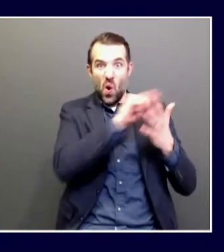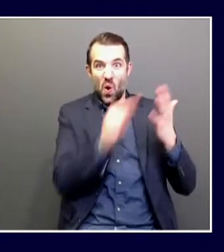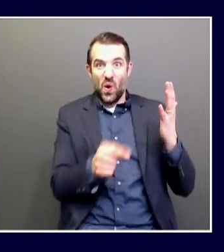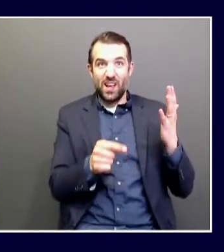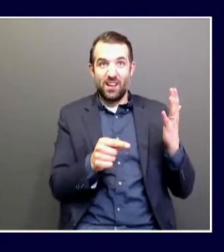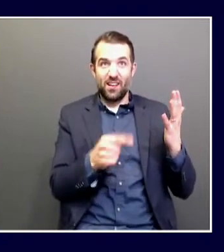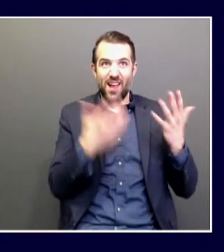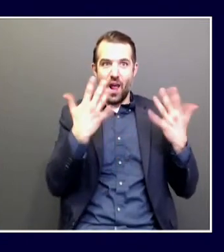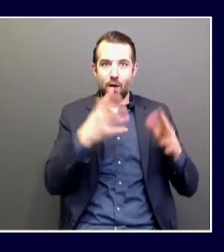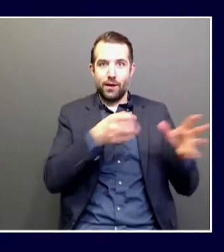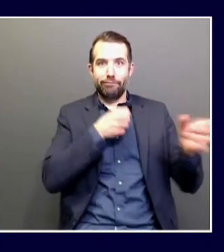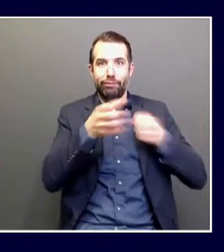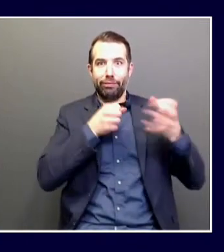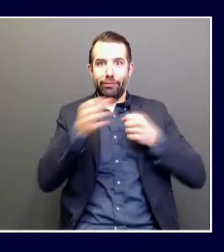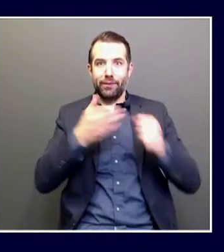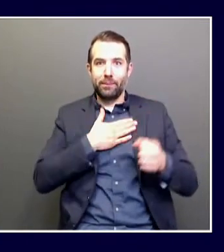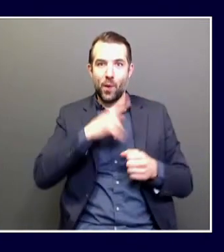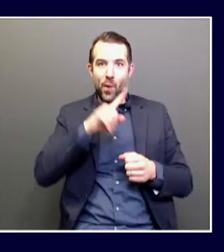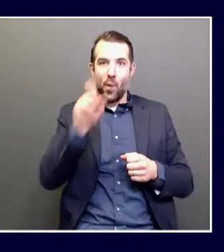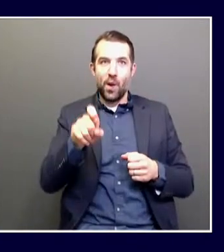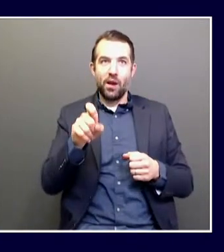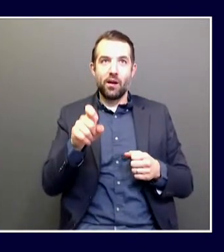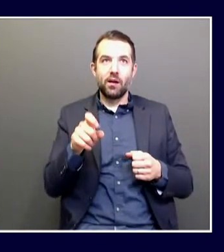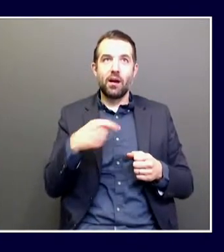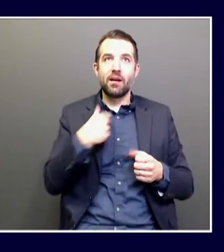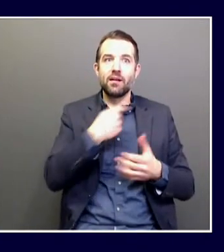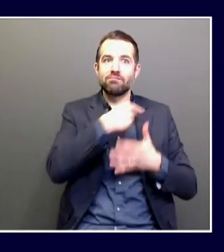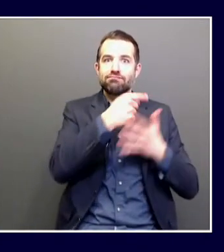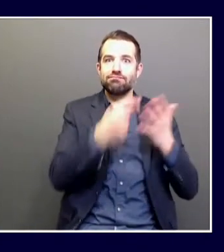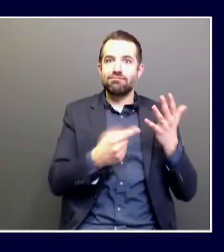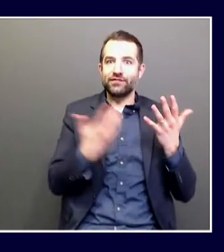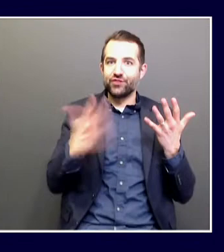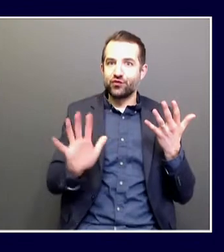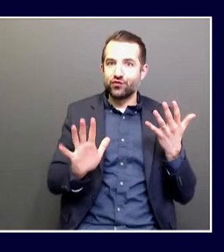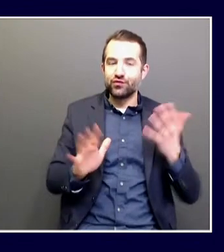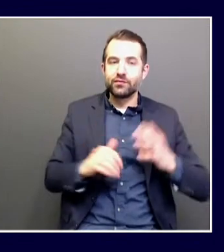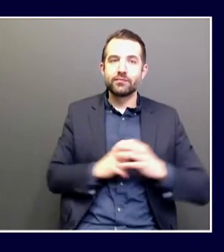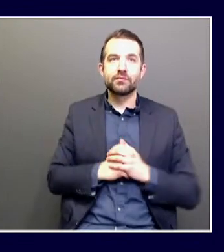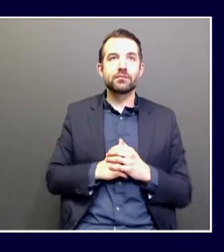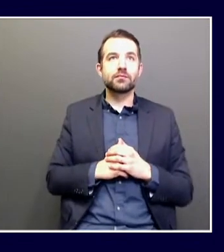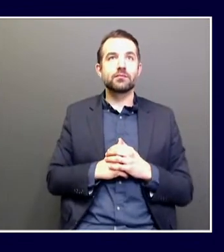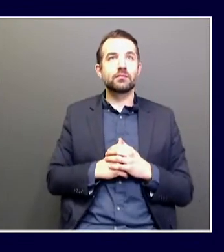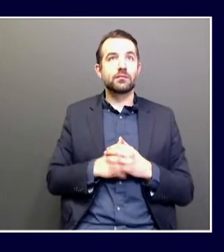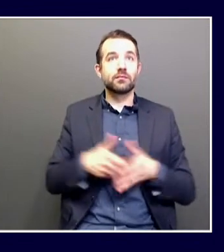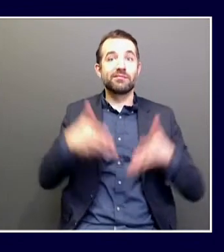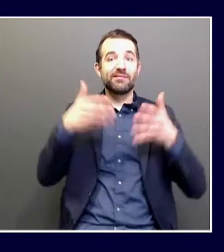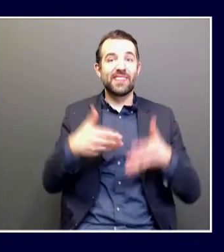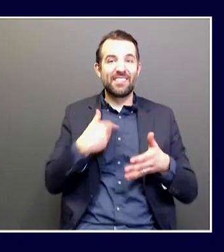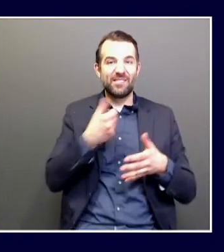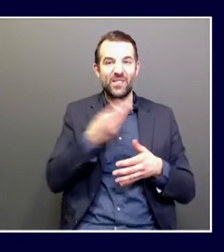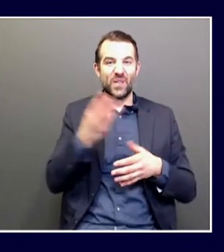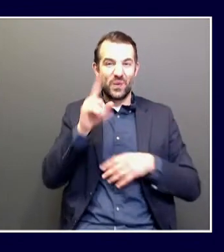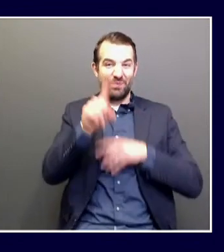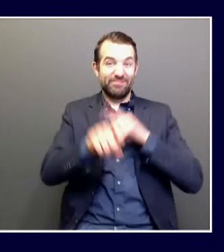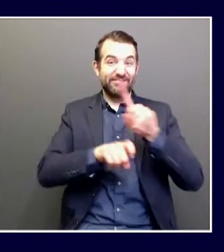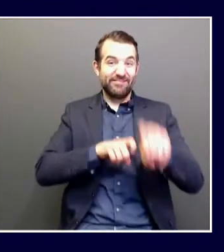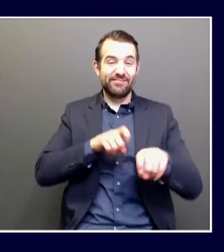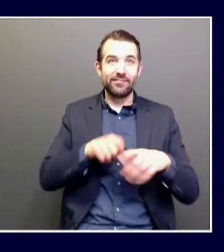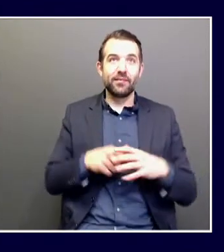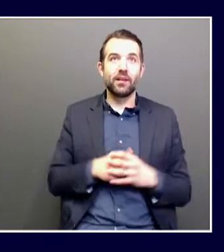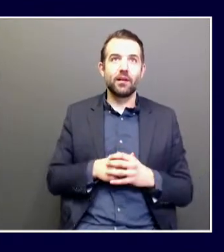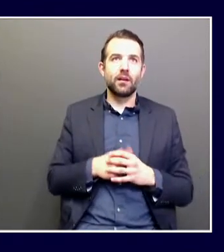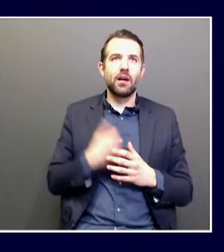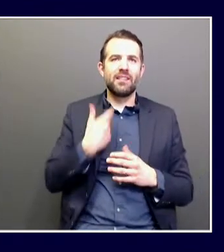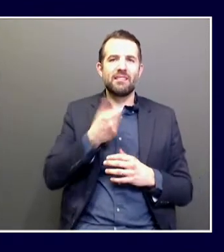plenty more for you. I did get a lot of questions from viewers regarding masks. We